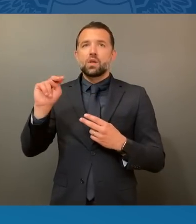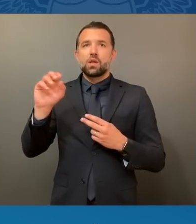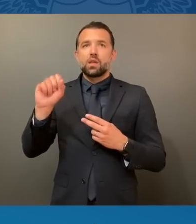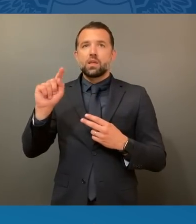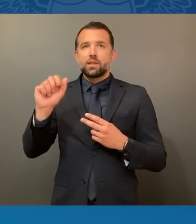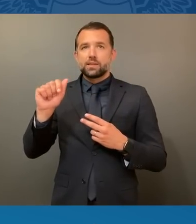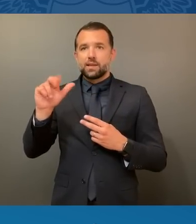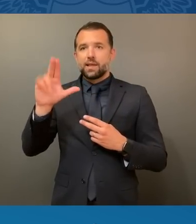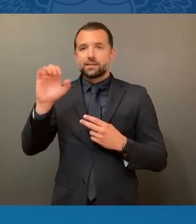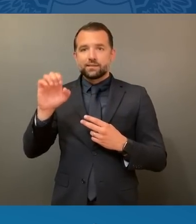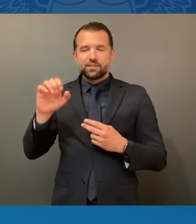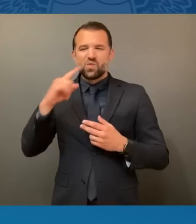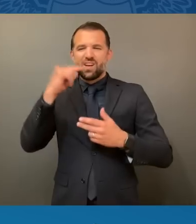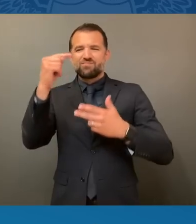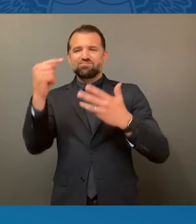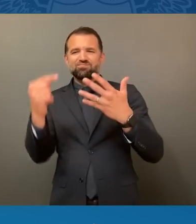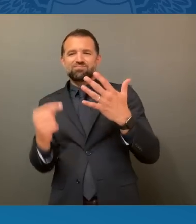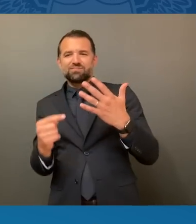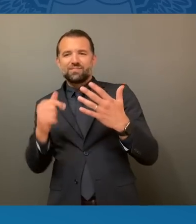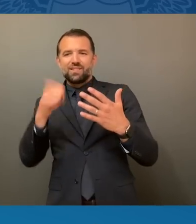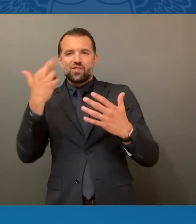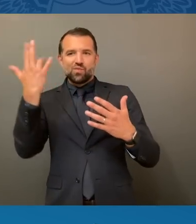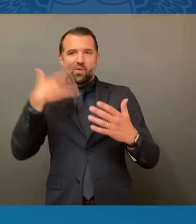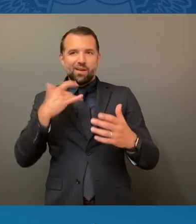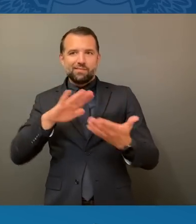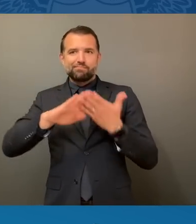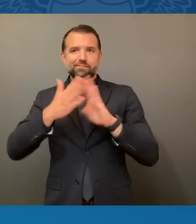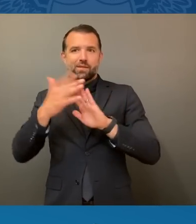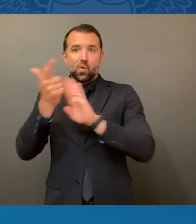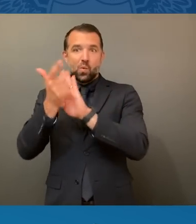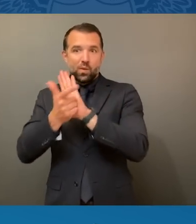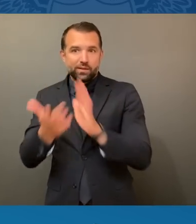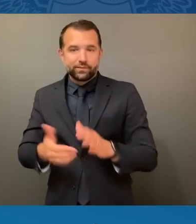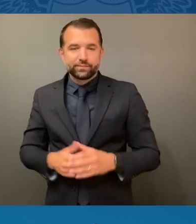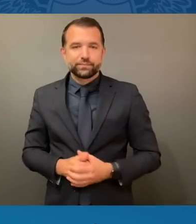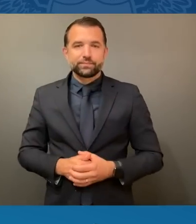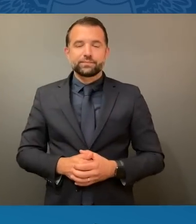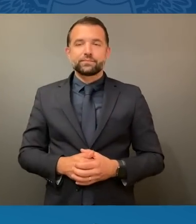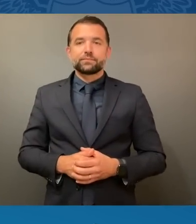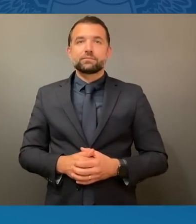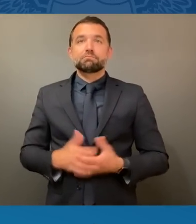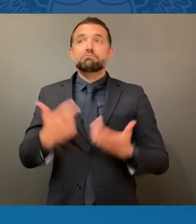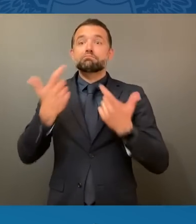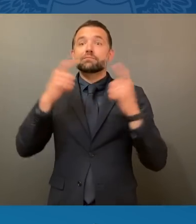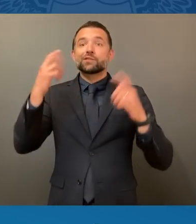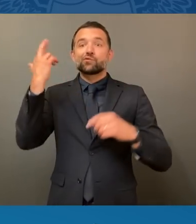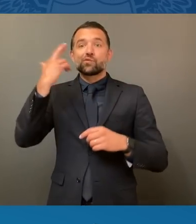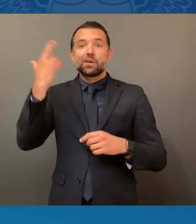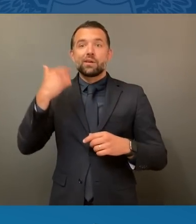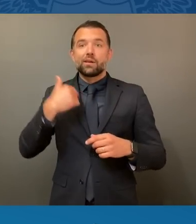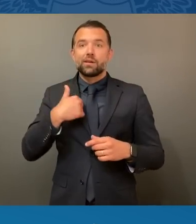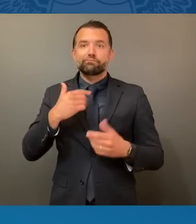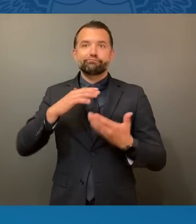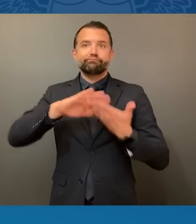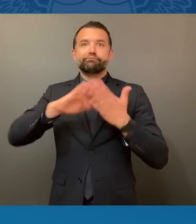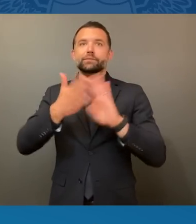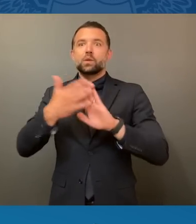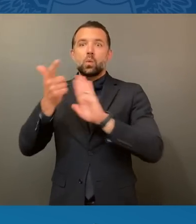lawyer. And probably one of the main reasons I decided to become a prosecutor, and this is not